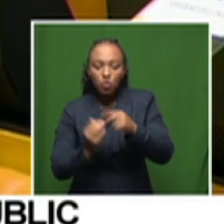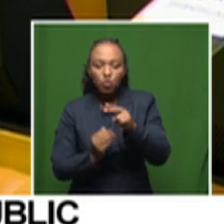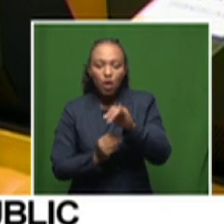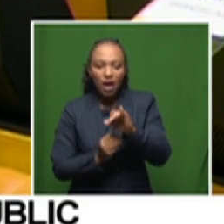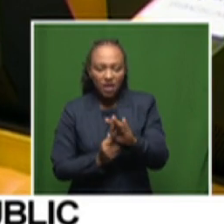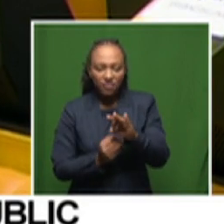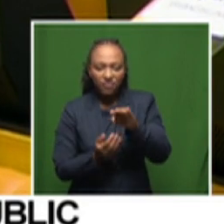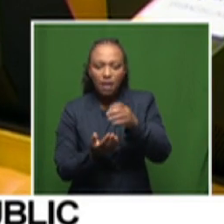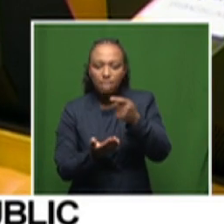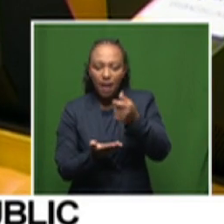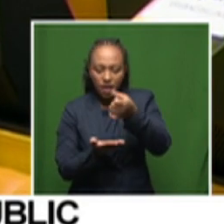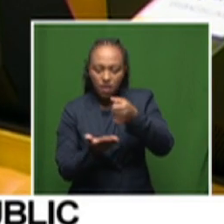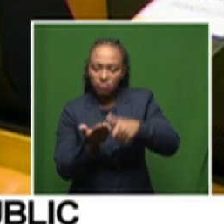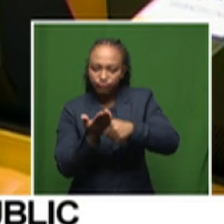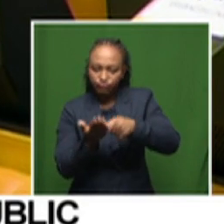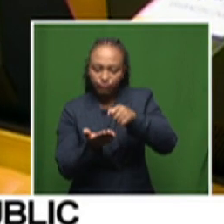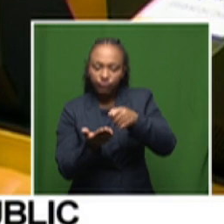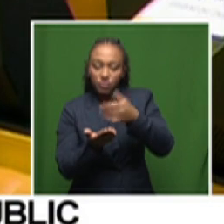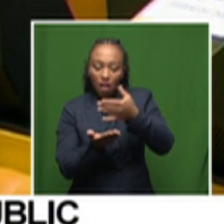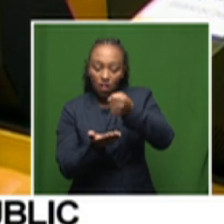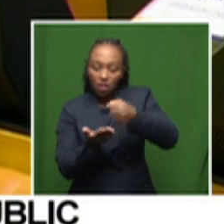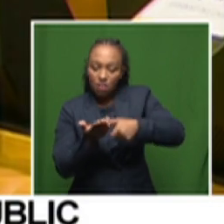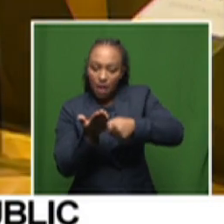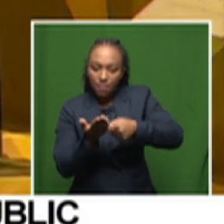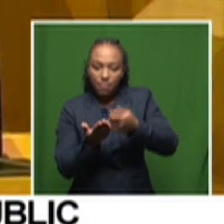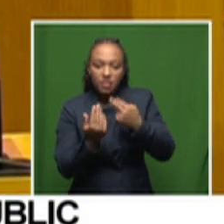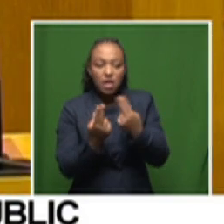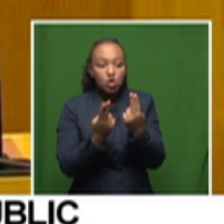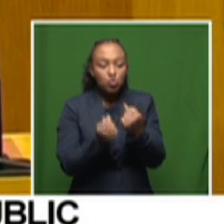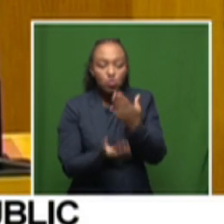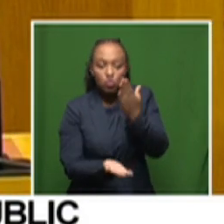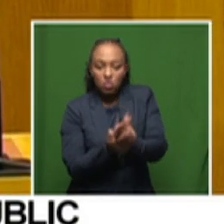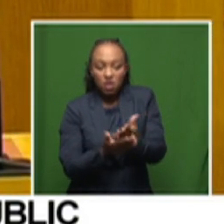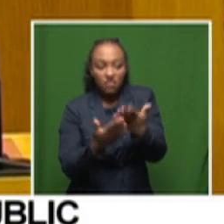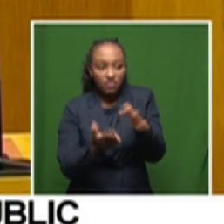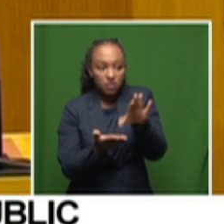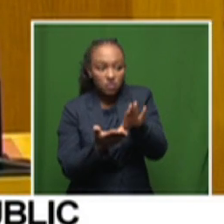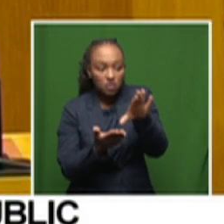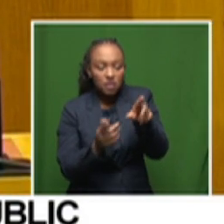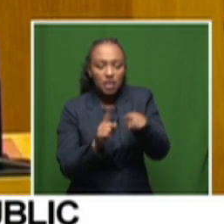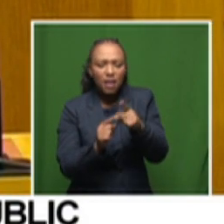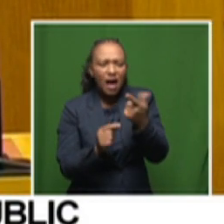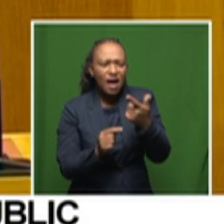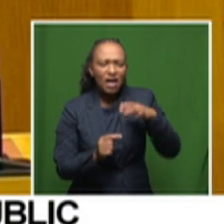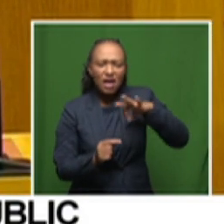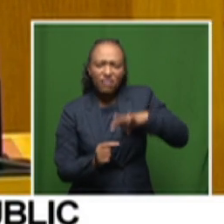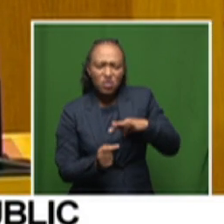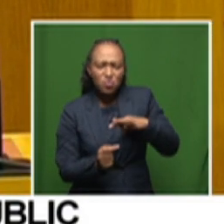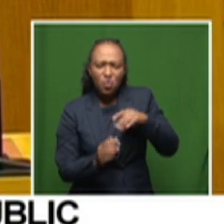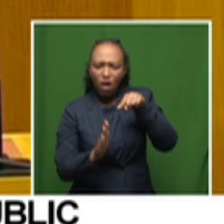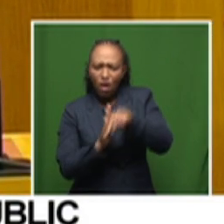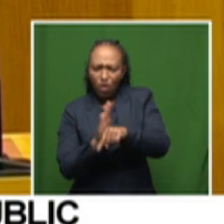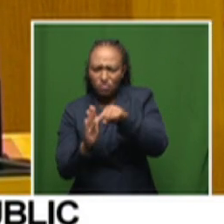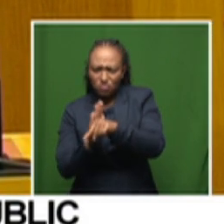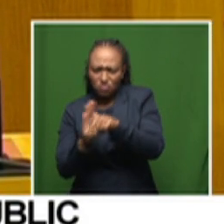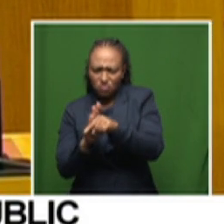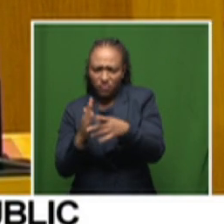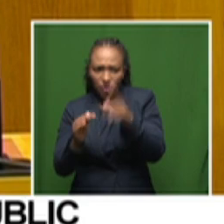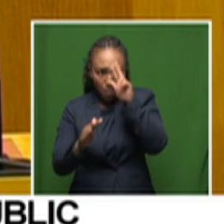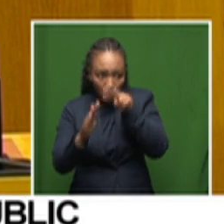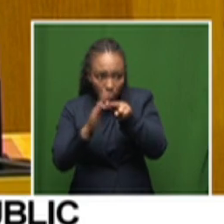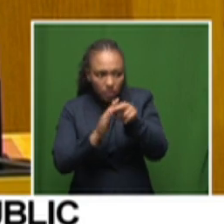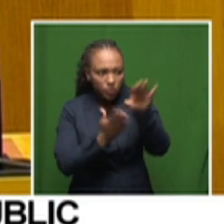reserves, the issuing of new guarantees, and projected revenue losses. During the